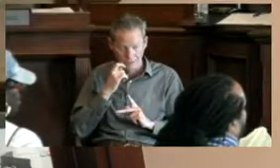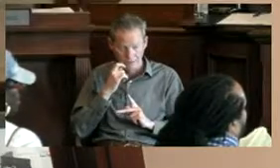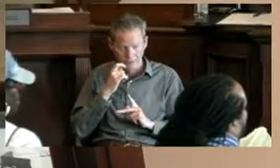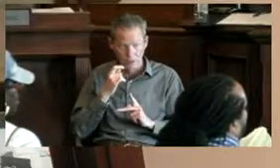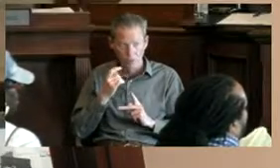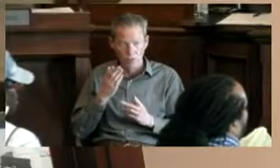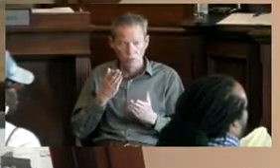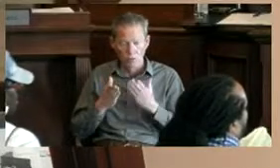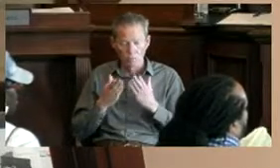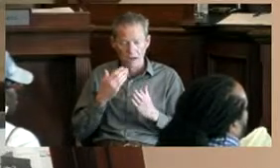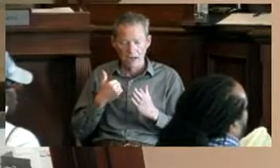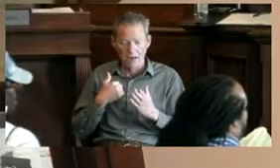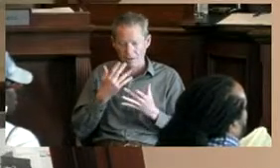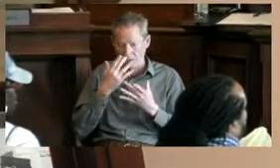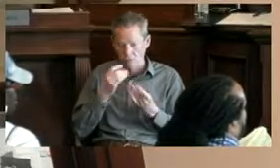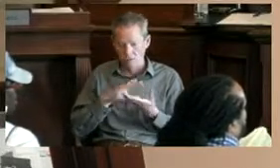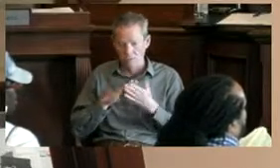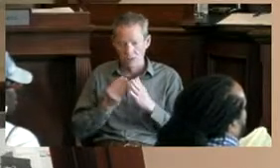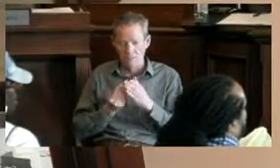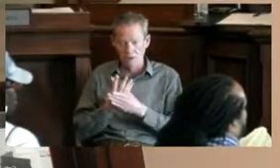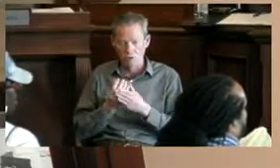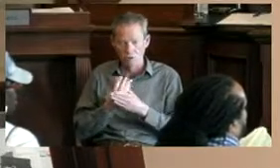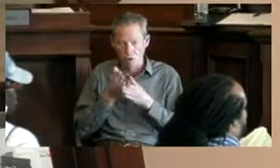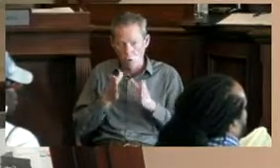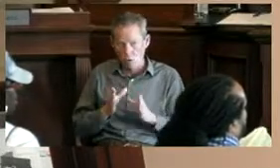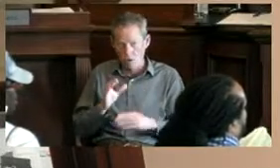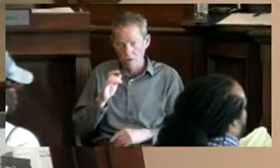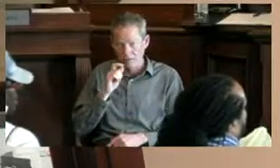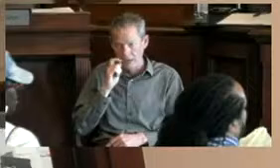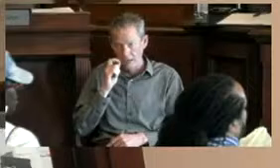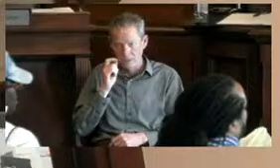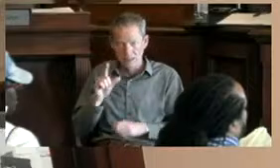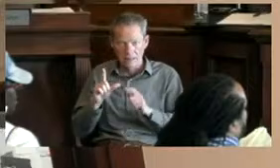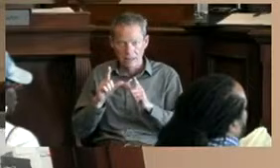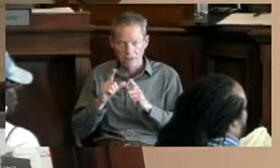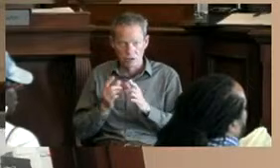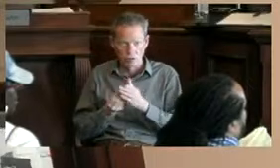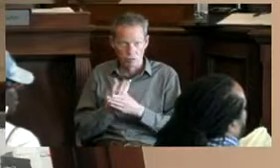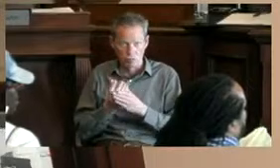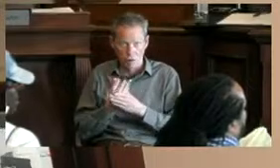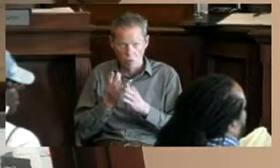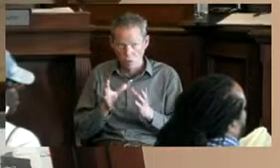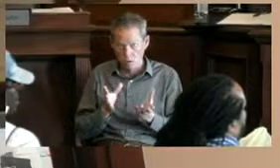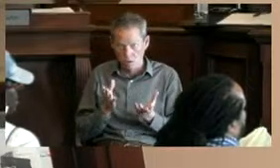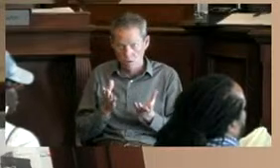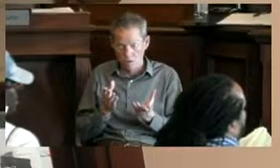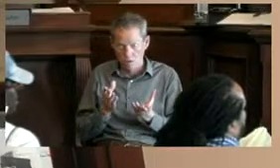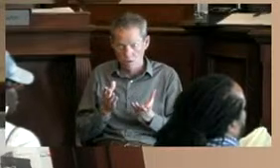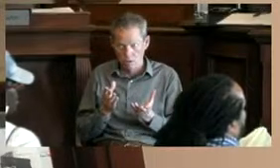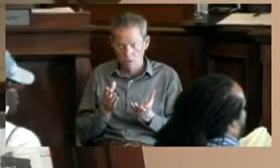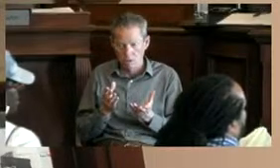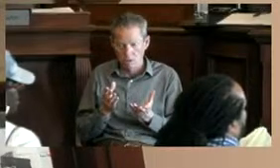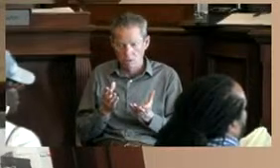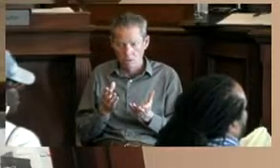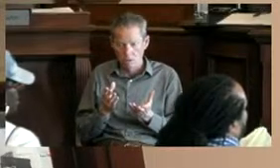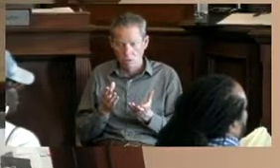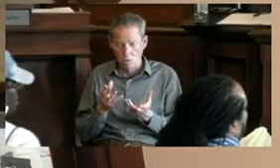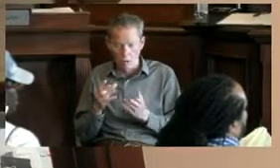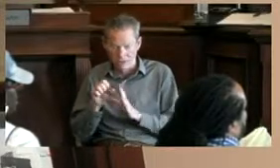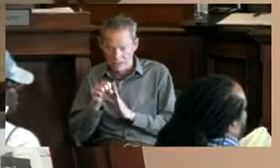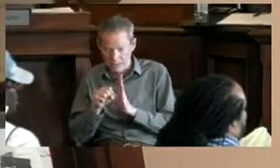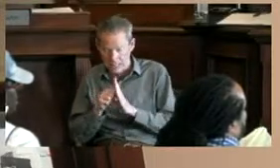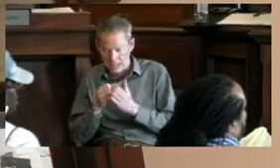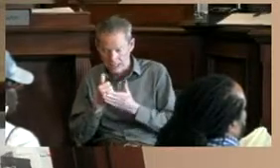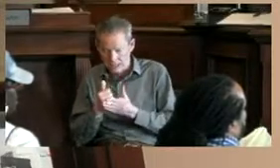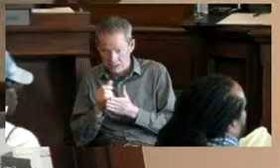who may have interest in becoming a grower of cannabis, you know, a licensed grower? Do you guys have a space that you've been able to assist with that, or is